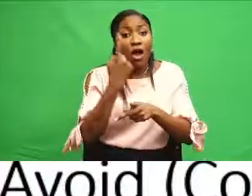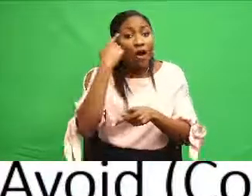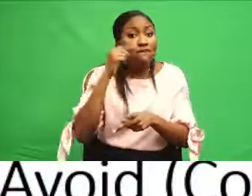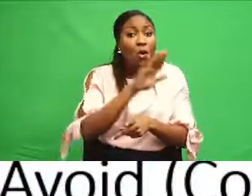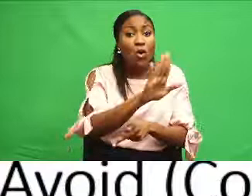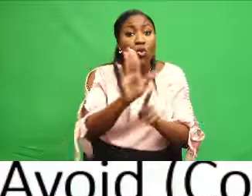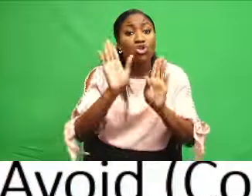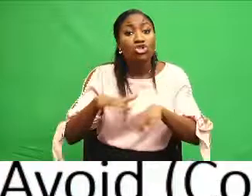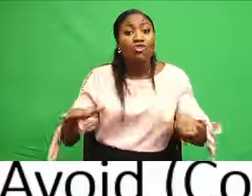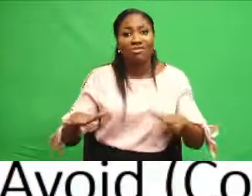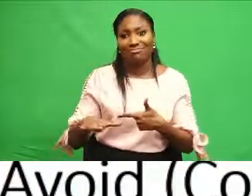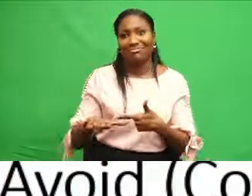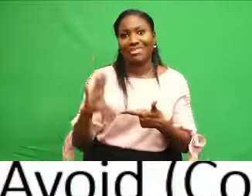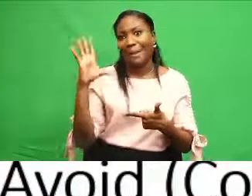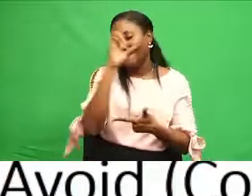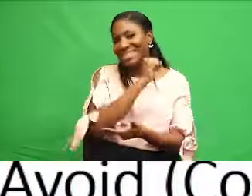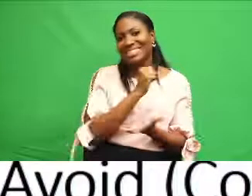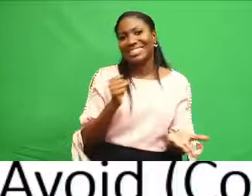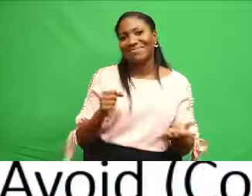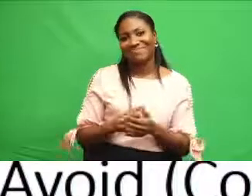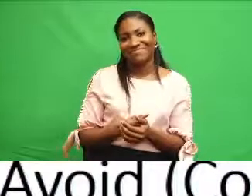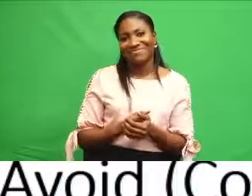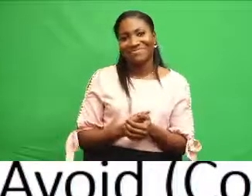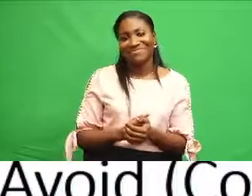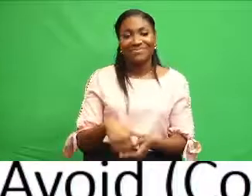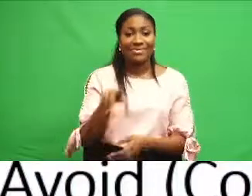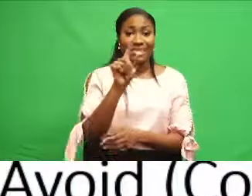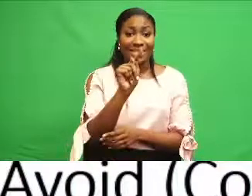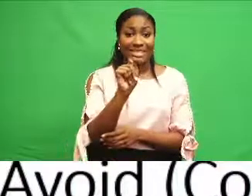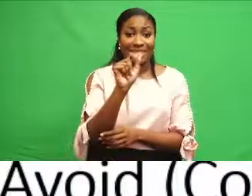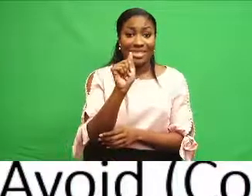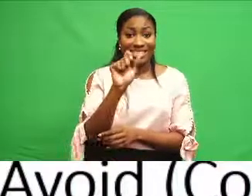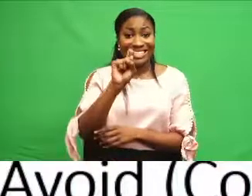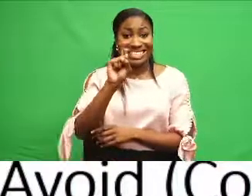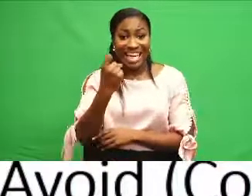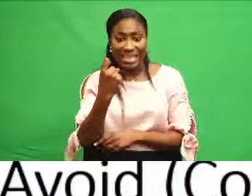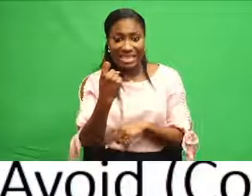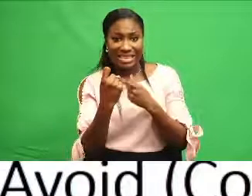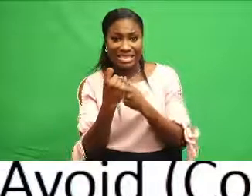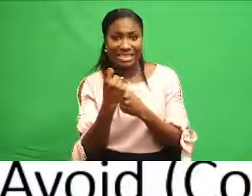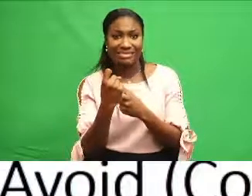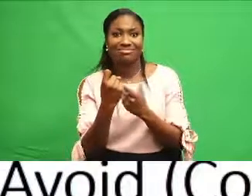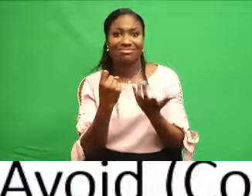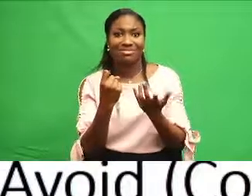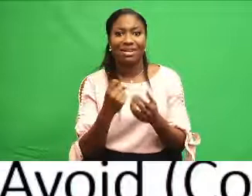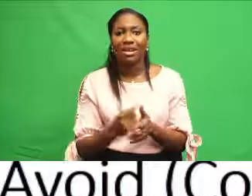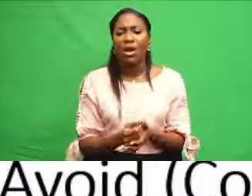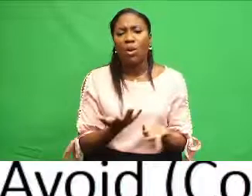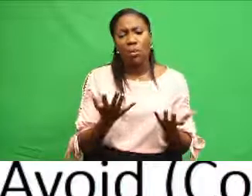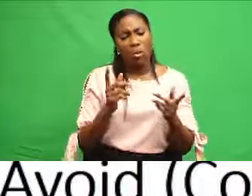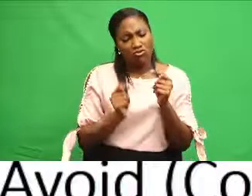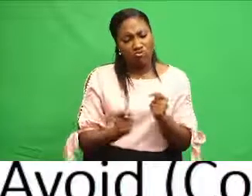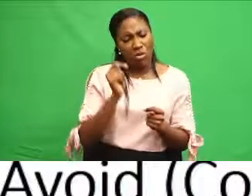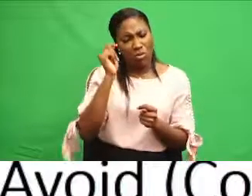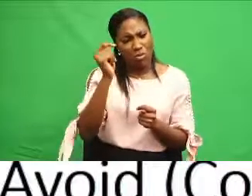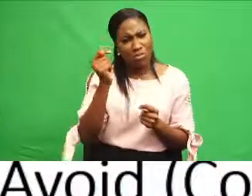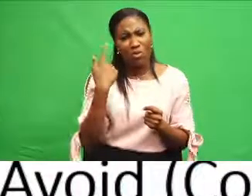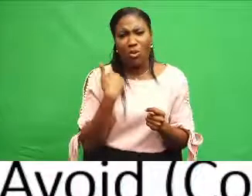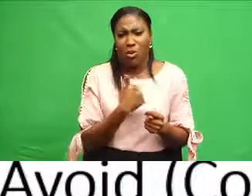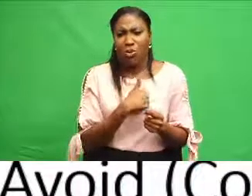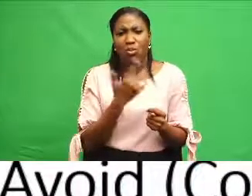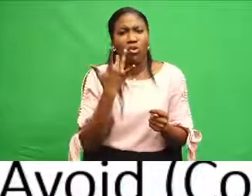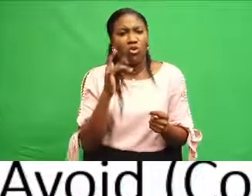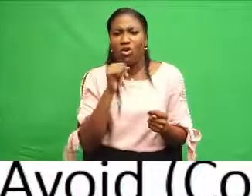Underestimate the implication of taxes. Now, that's not a huge problem in Trinidad and Tobago because of the suspension of our Estate and